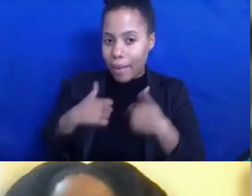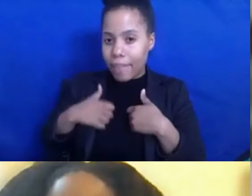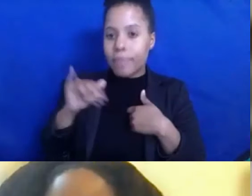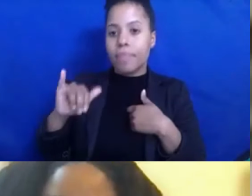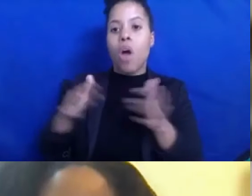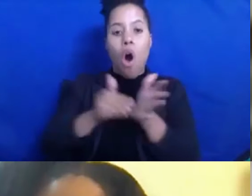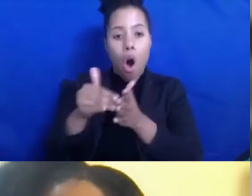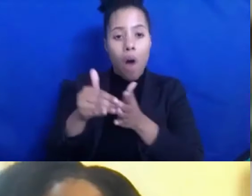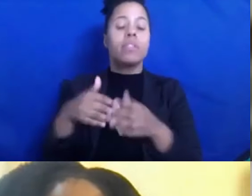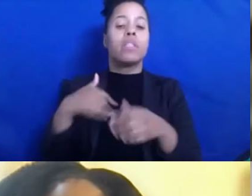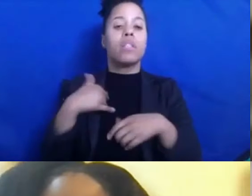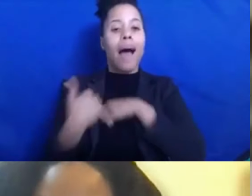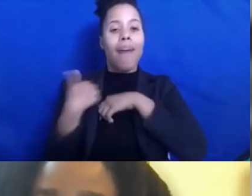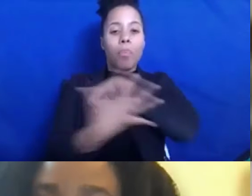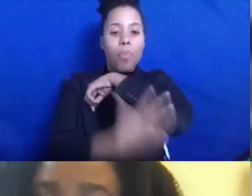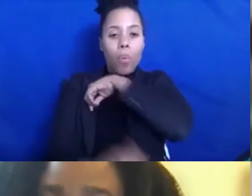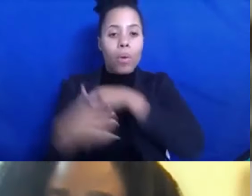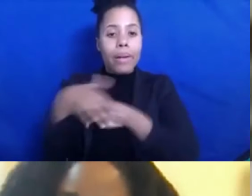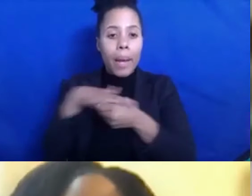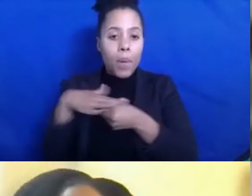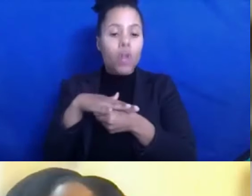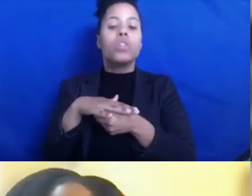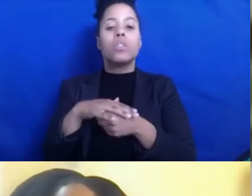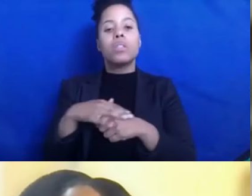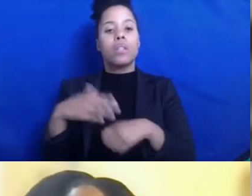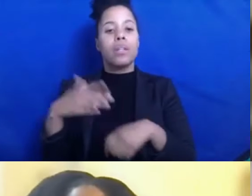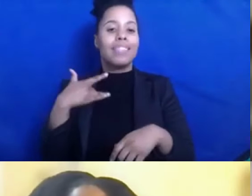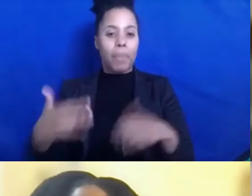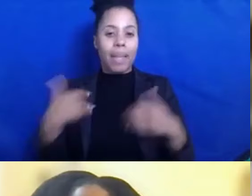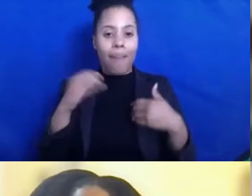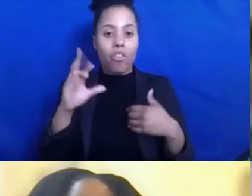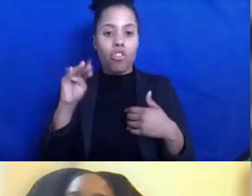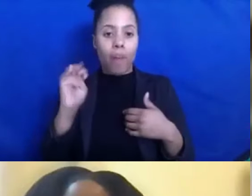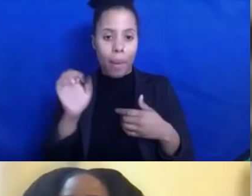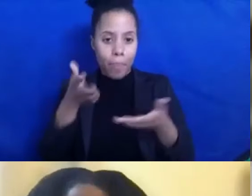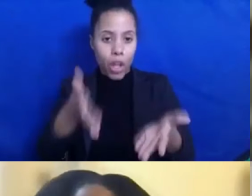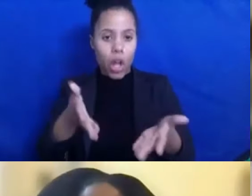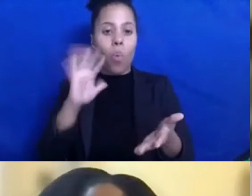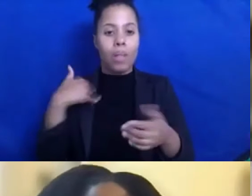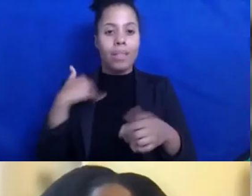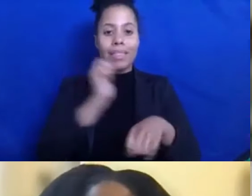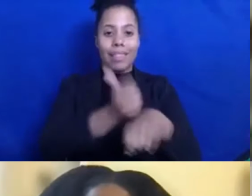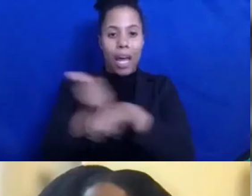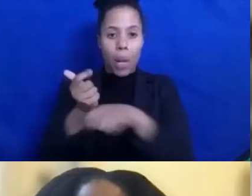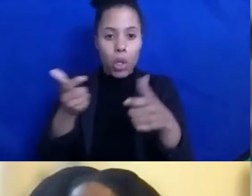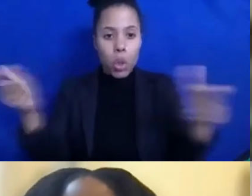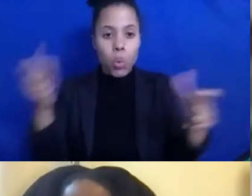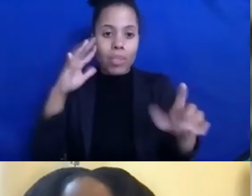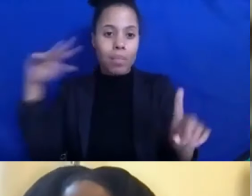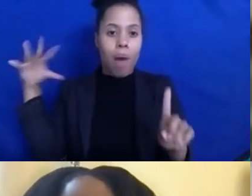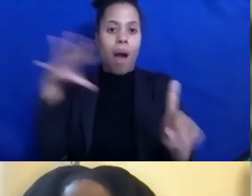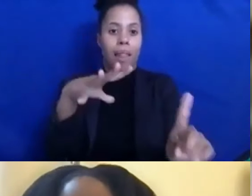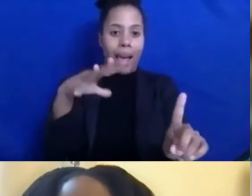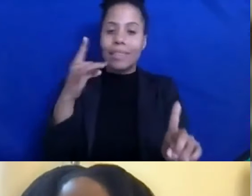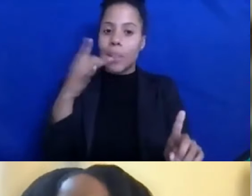poor neighborhoods where they say that there is crime, they'll put huge spotlights up, you know, so just like, you just don't have darkness. Like, that is